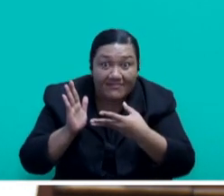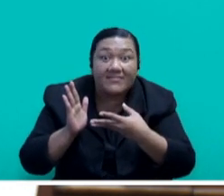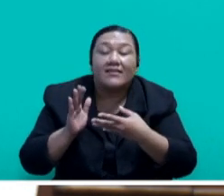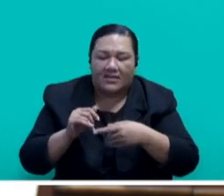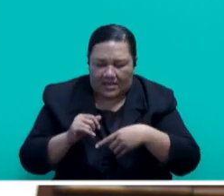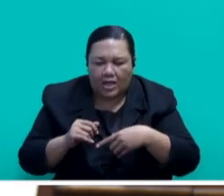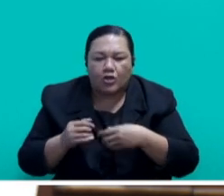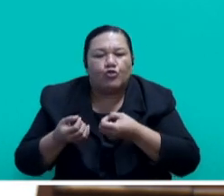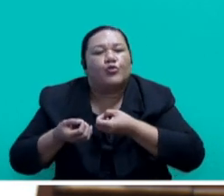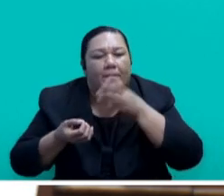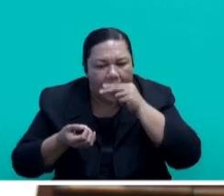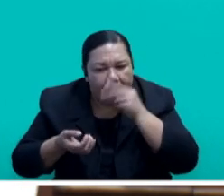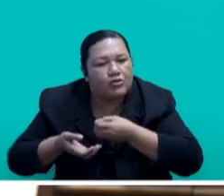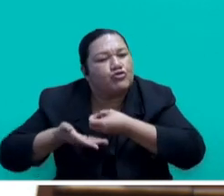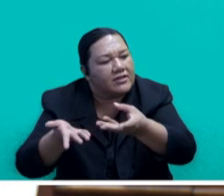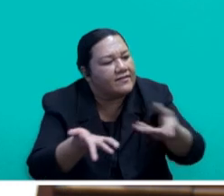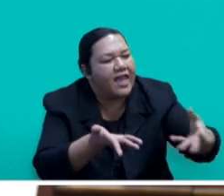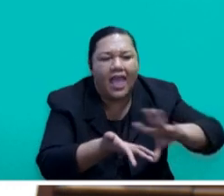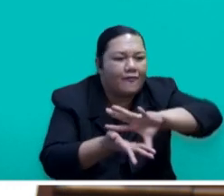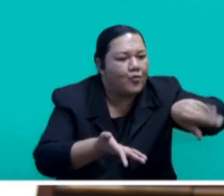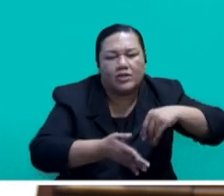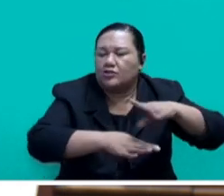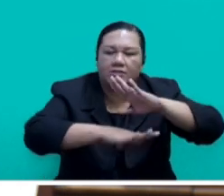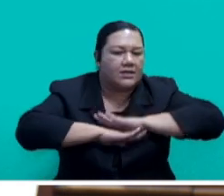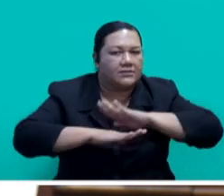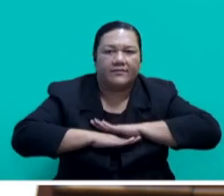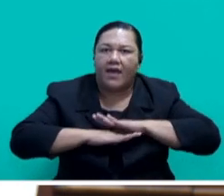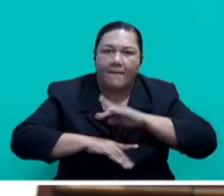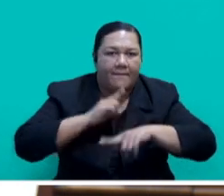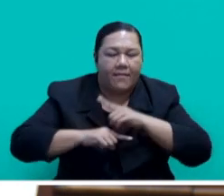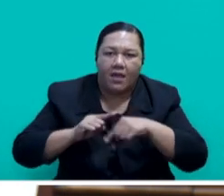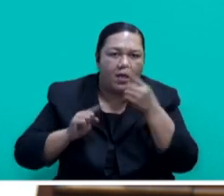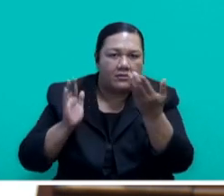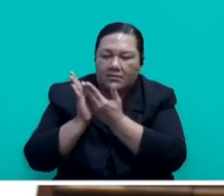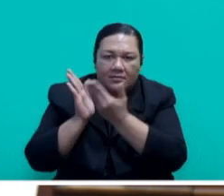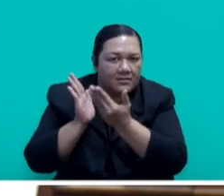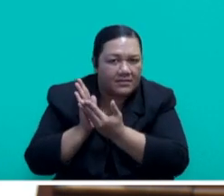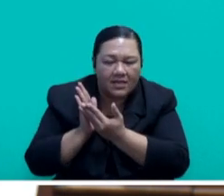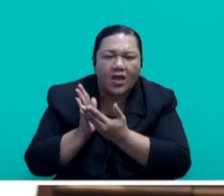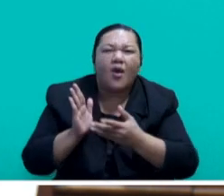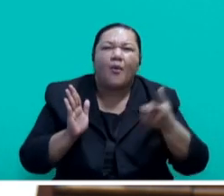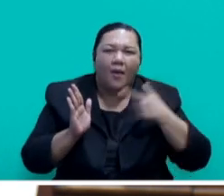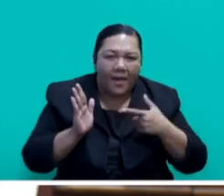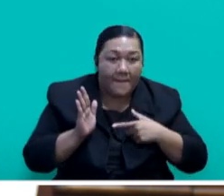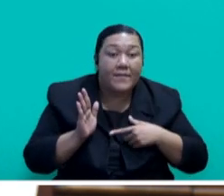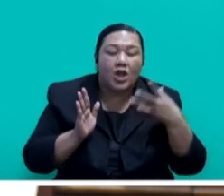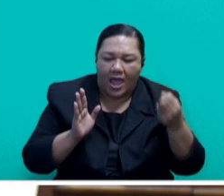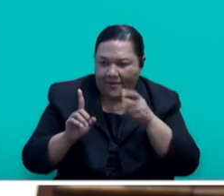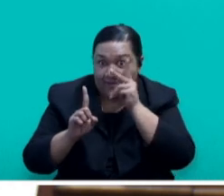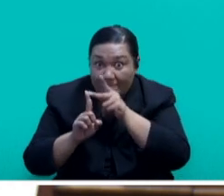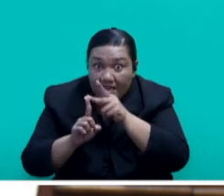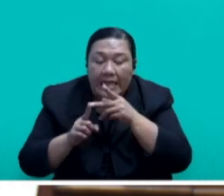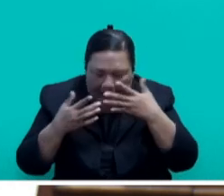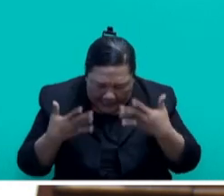Because our resources are scarce and limited, and government has to prioritize based on the current